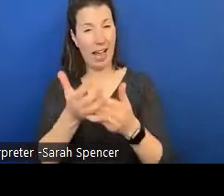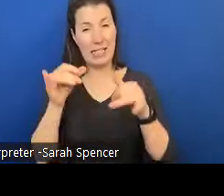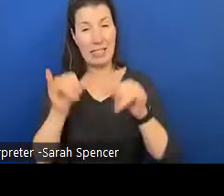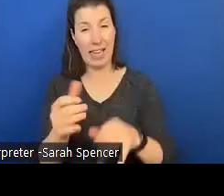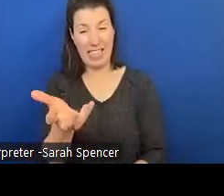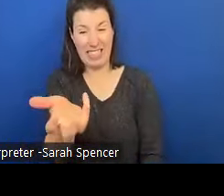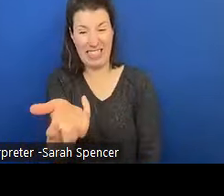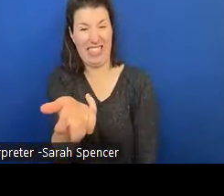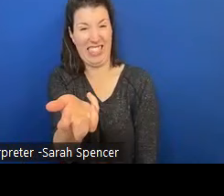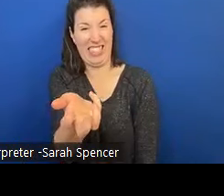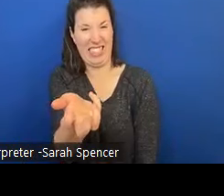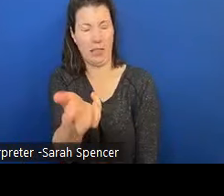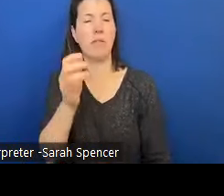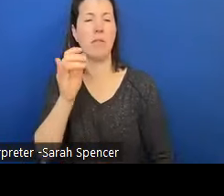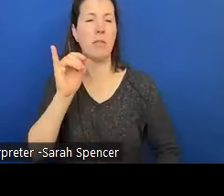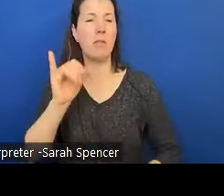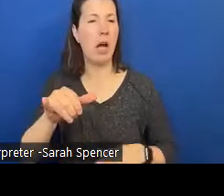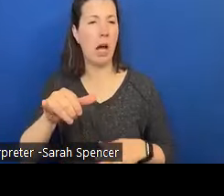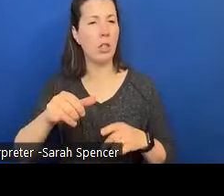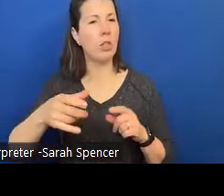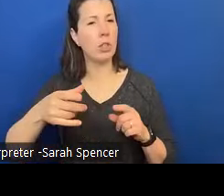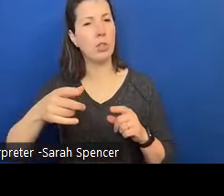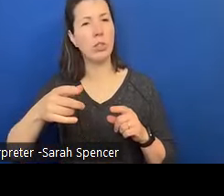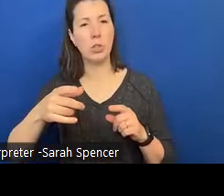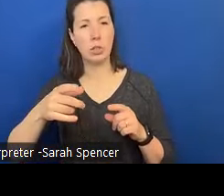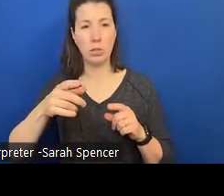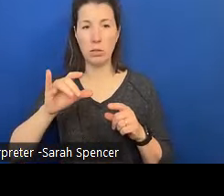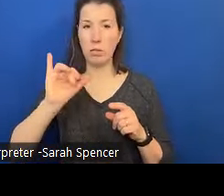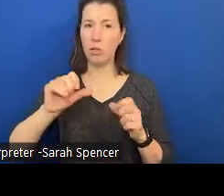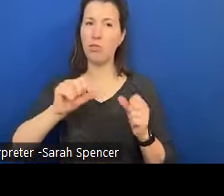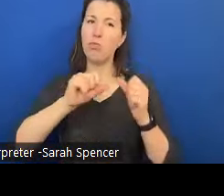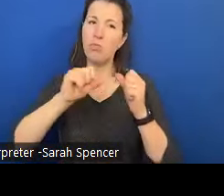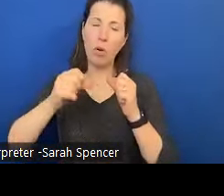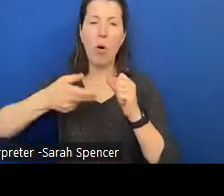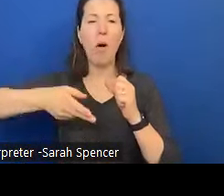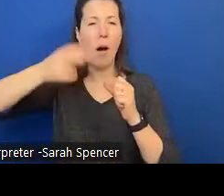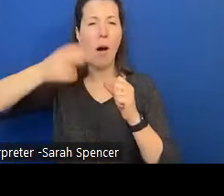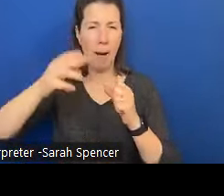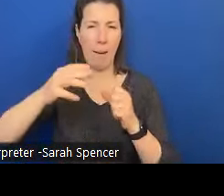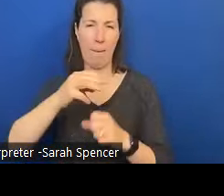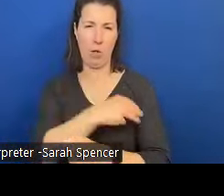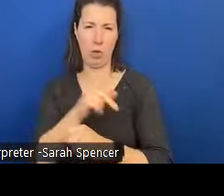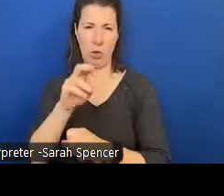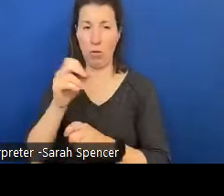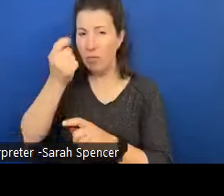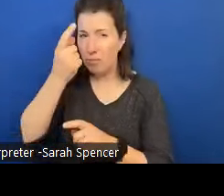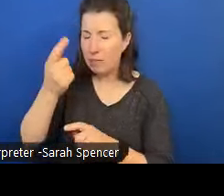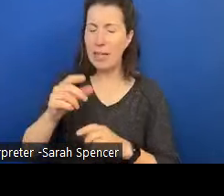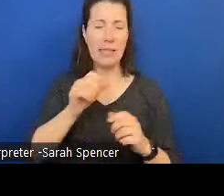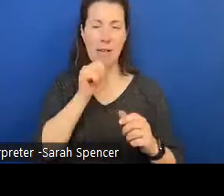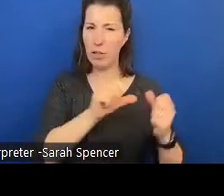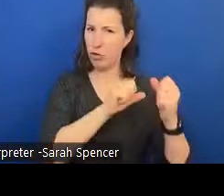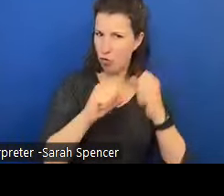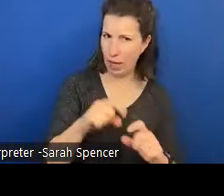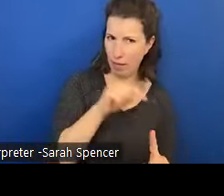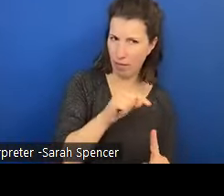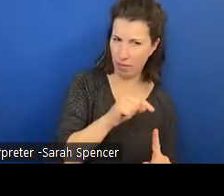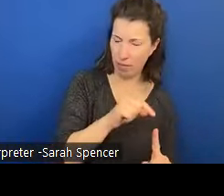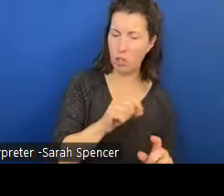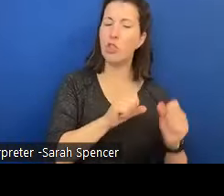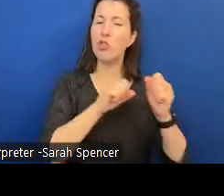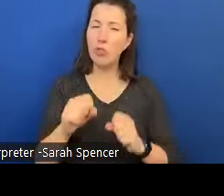And then the muscle tone is not the same thing as strength, because strength is really about your muscles moving part